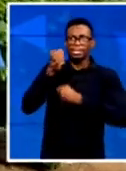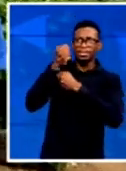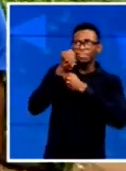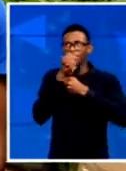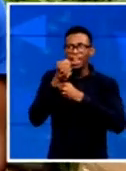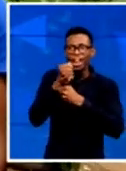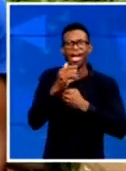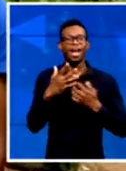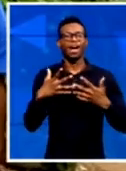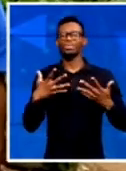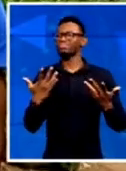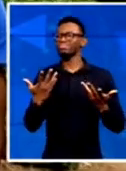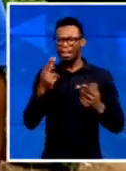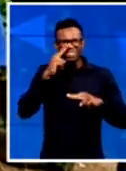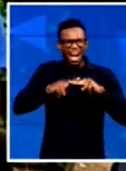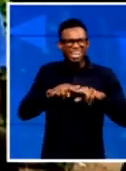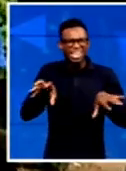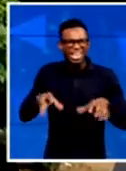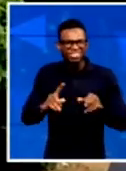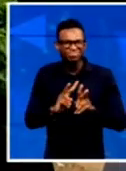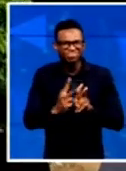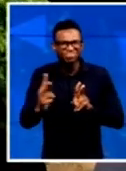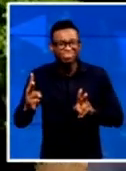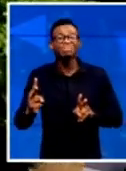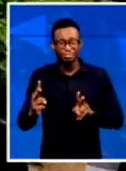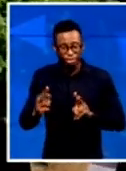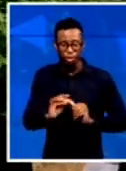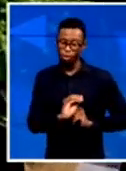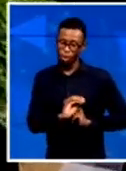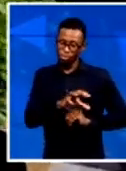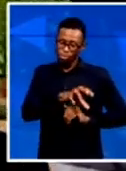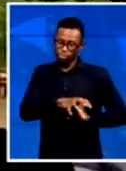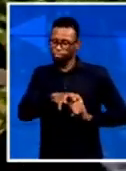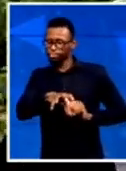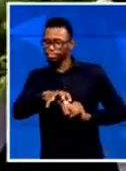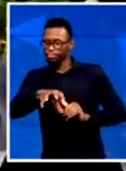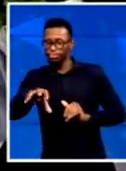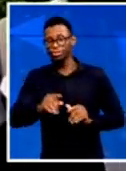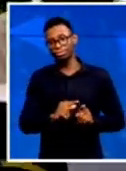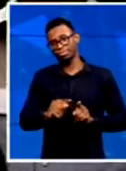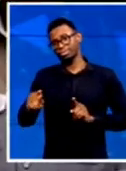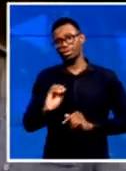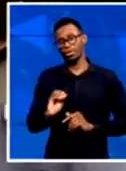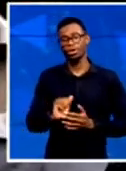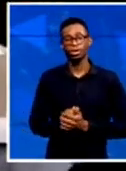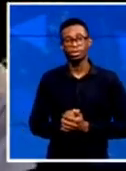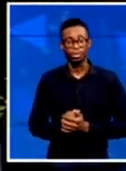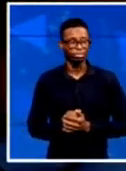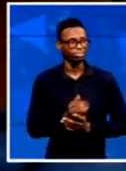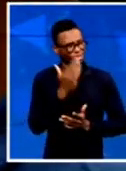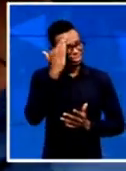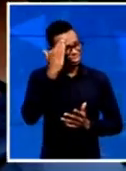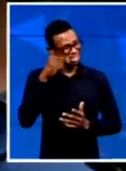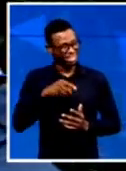and for everybody's needs. Yeah. Vanessa, we're still in a pandemic, and you know South Coast is known for the beaches, the